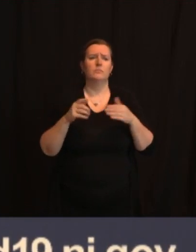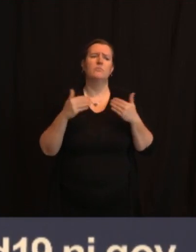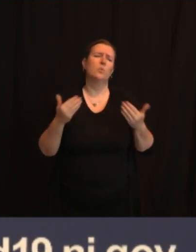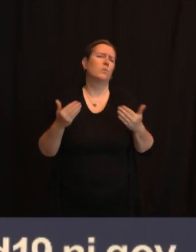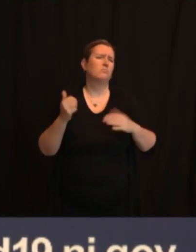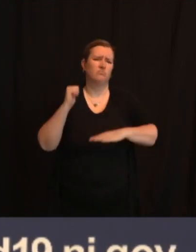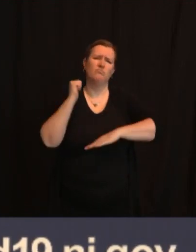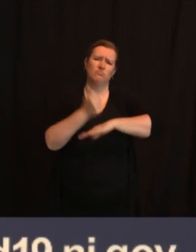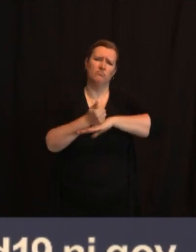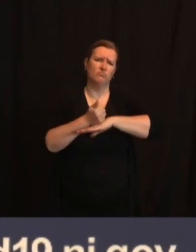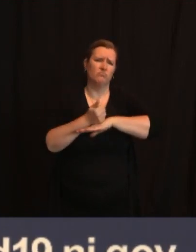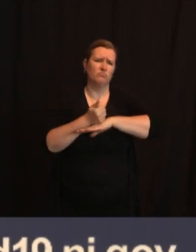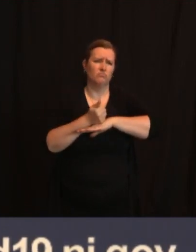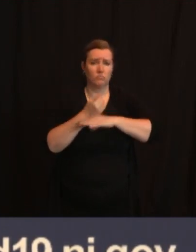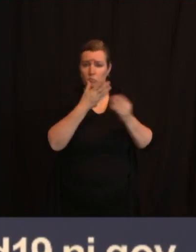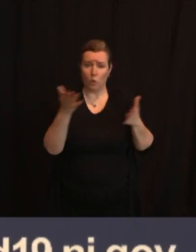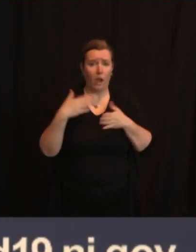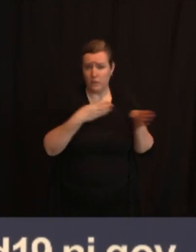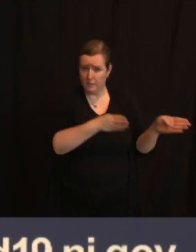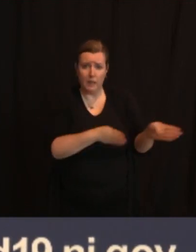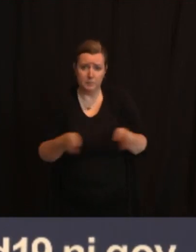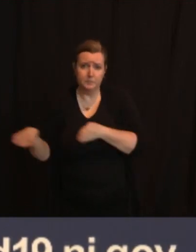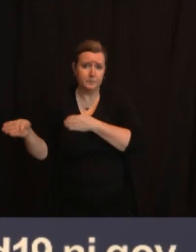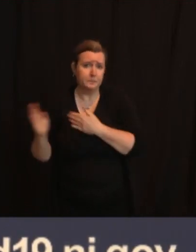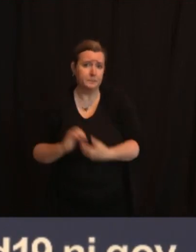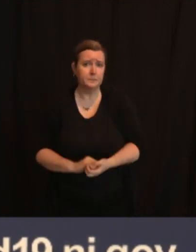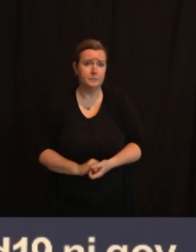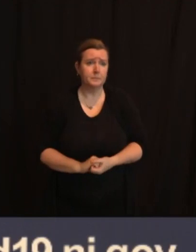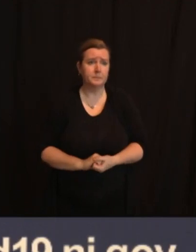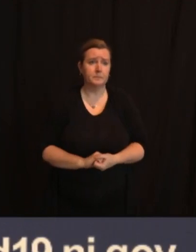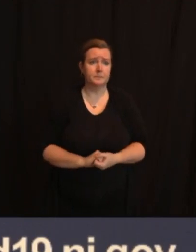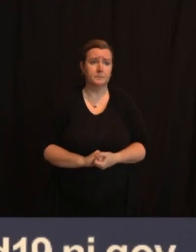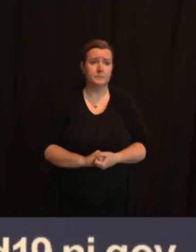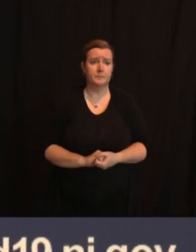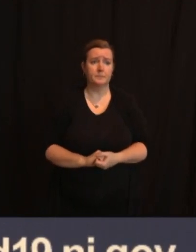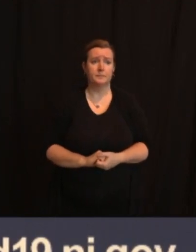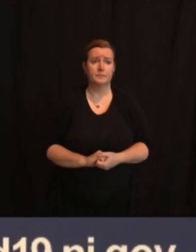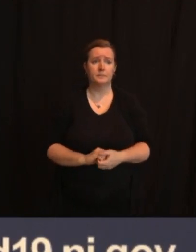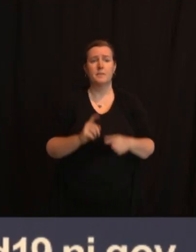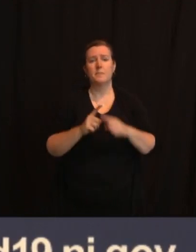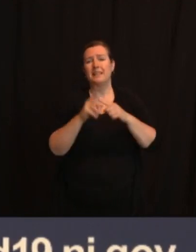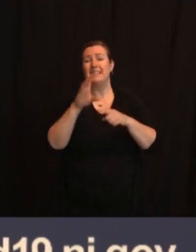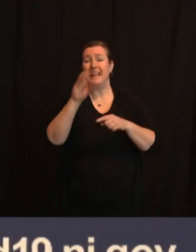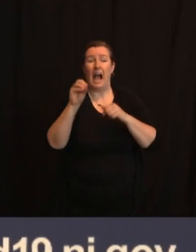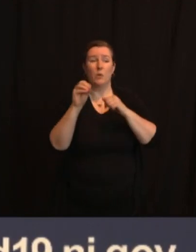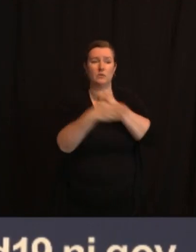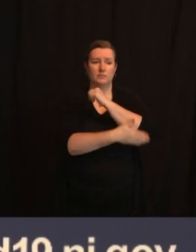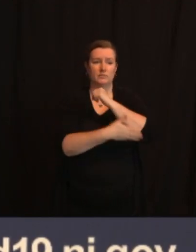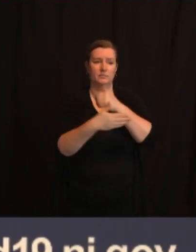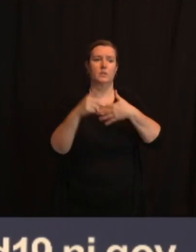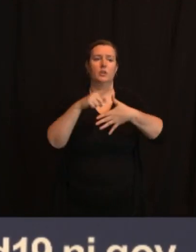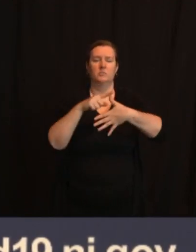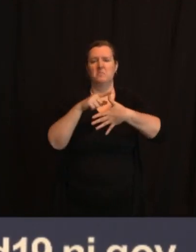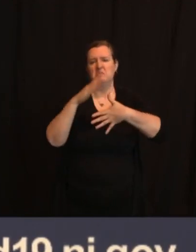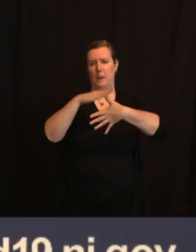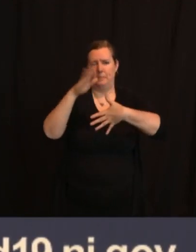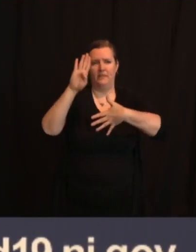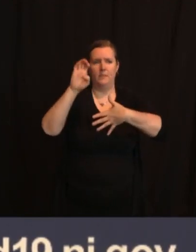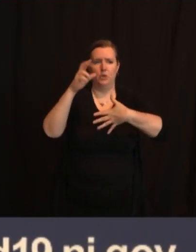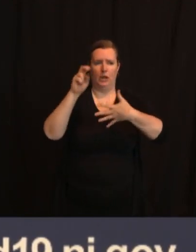heavily today. A couple of things: the counties' positive cases, the same six, so it's Bergen, Hudson, Essex,